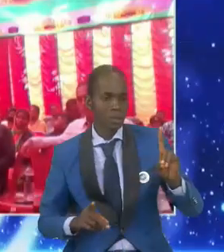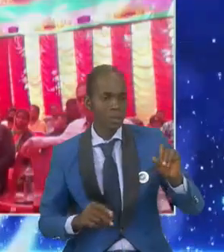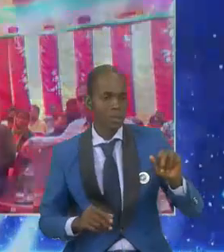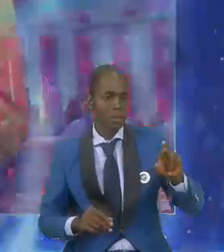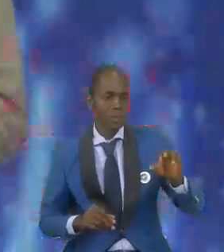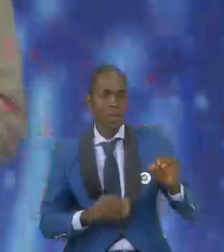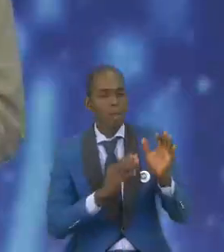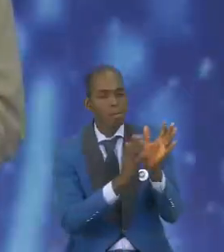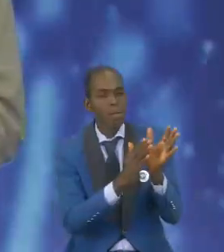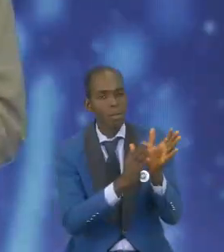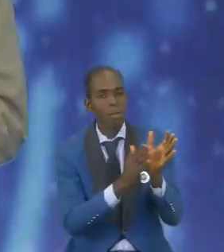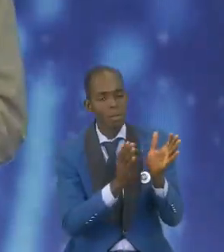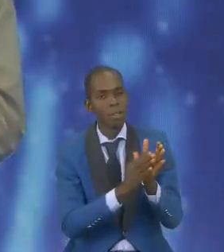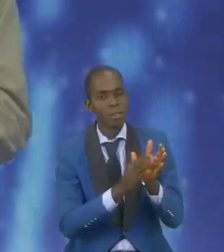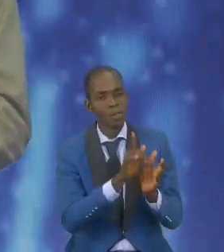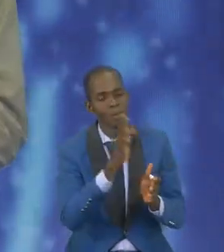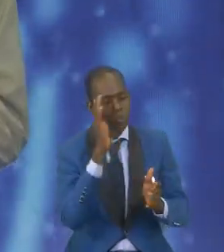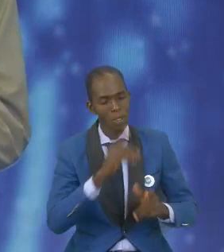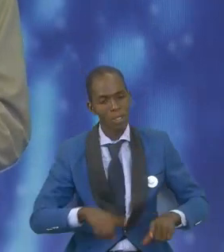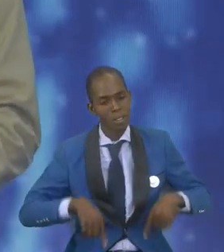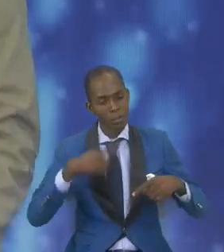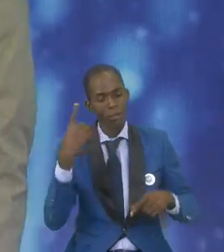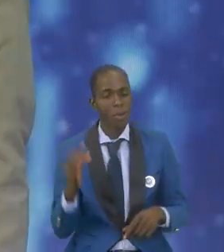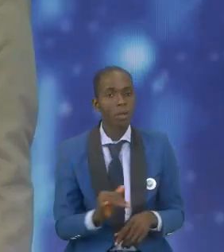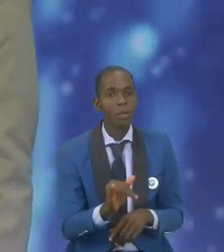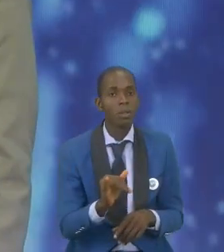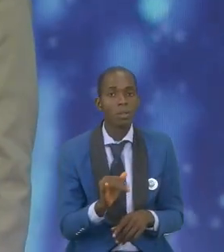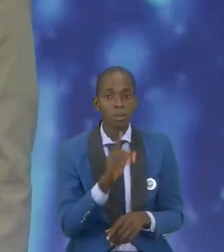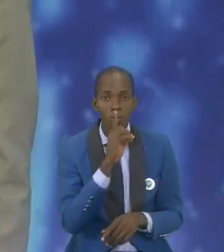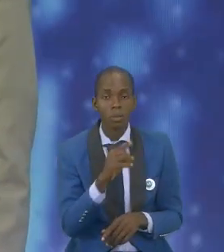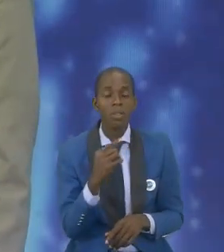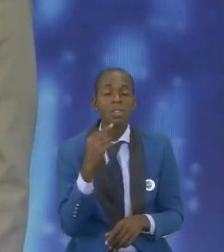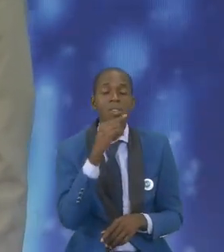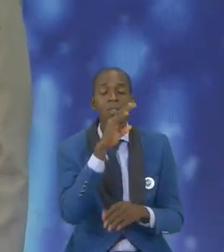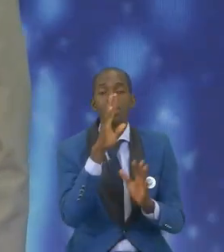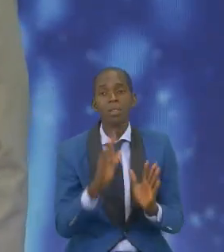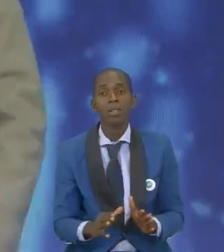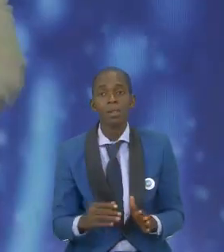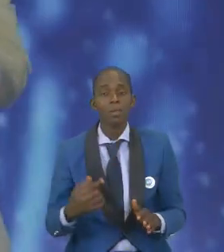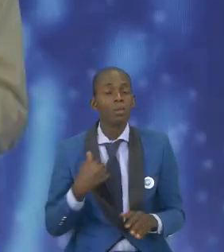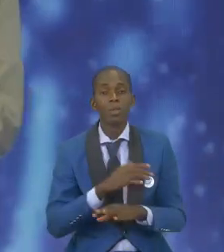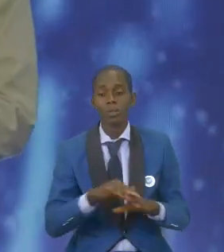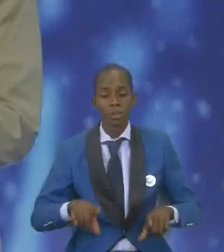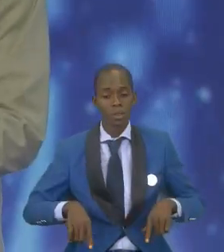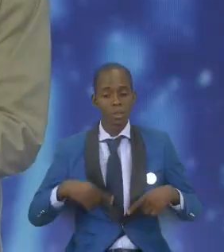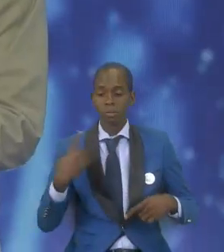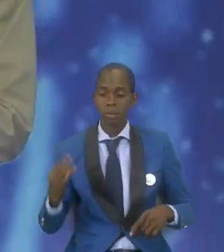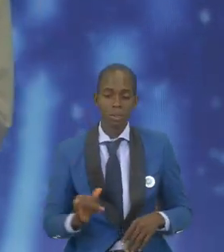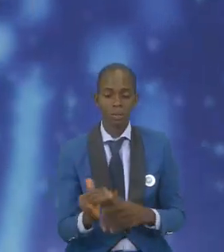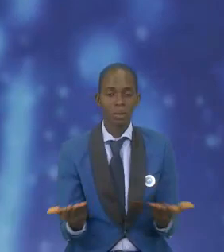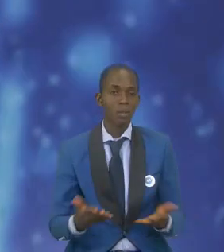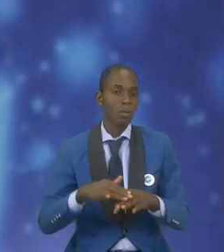forever. Liars. We don't live forever here on earth. Forever is on the other side. In verse